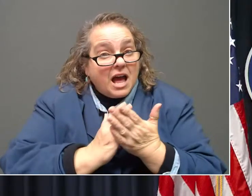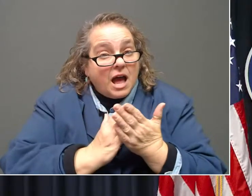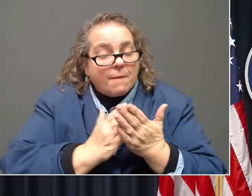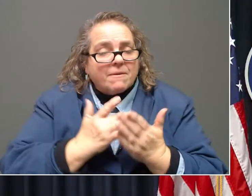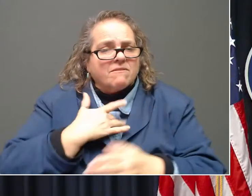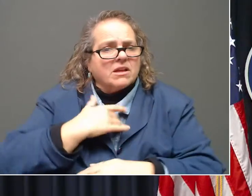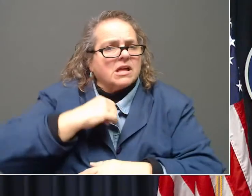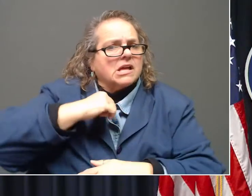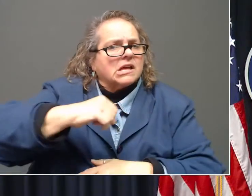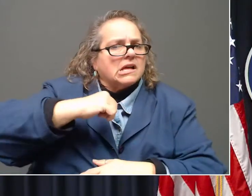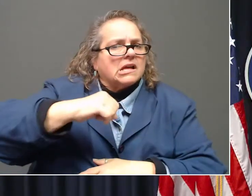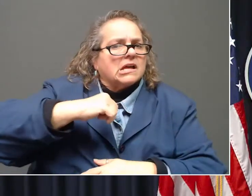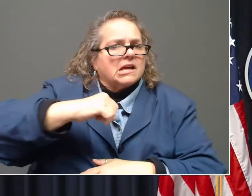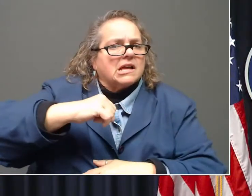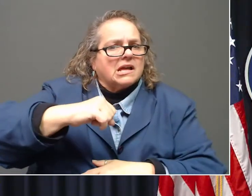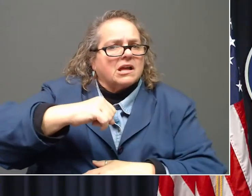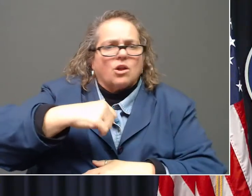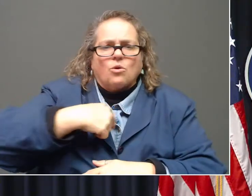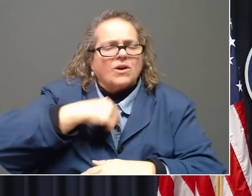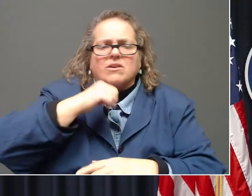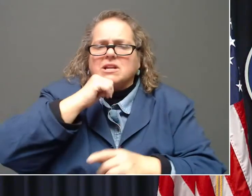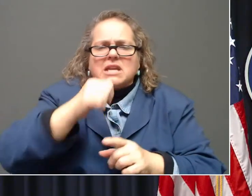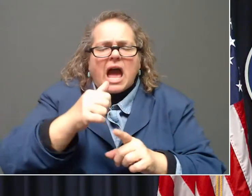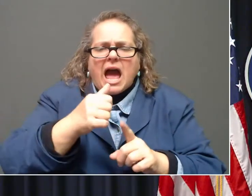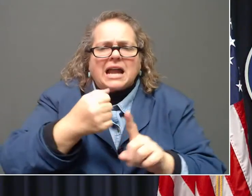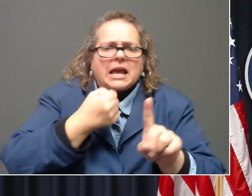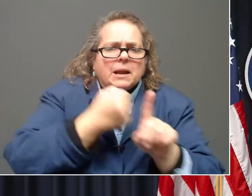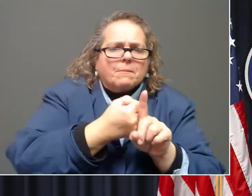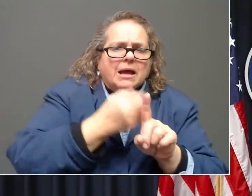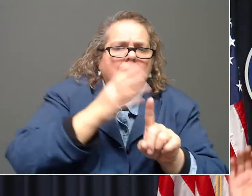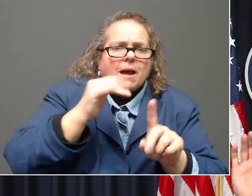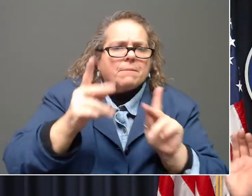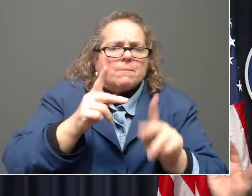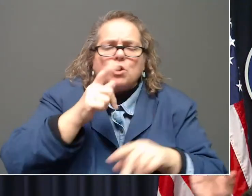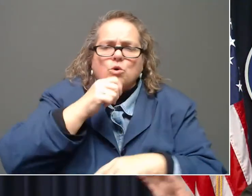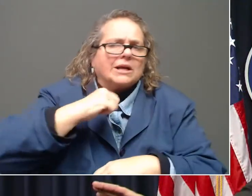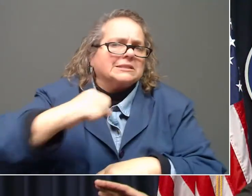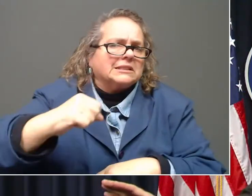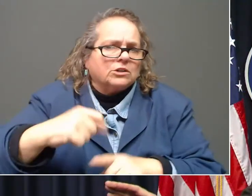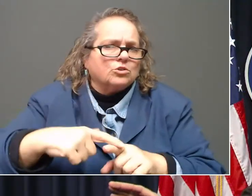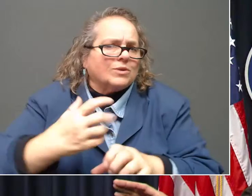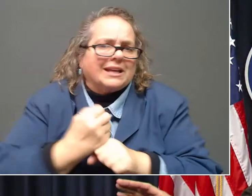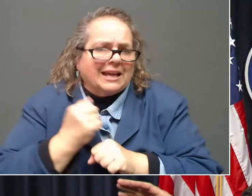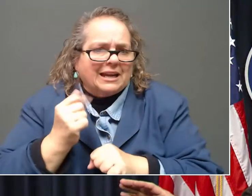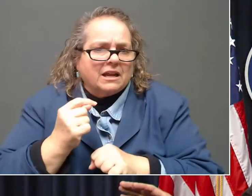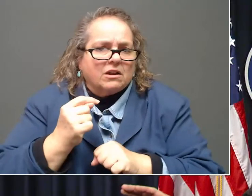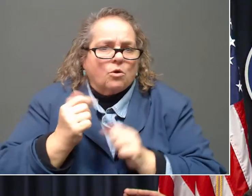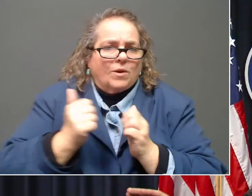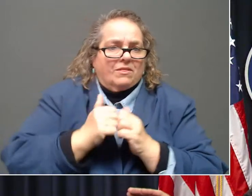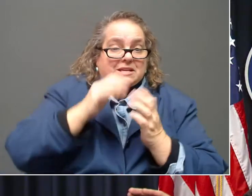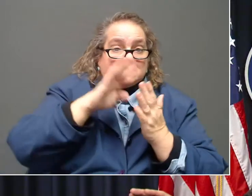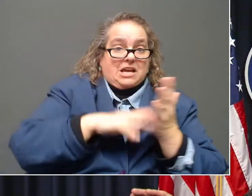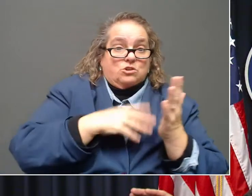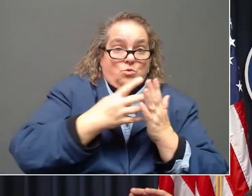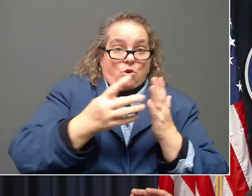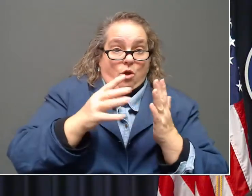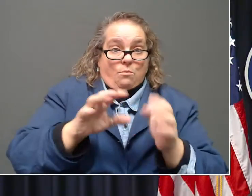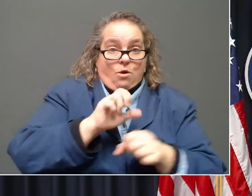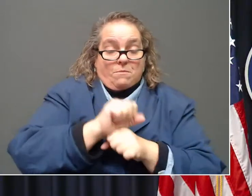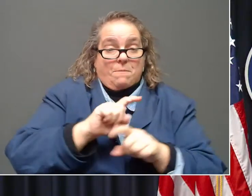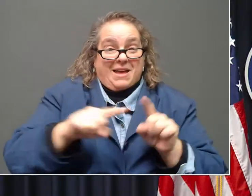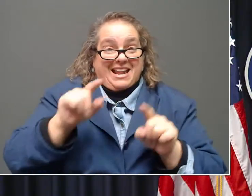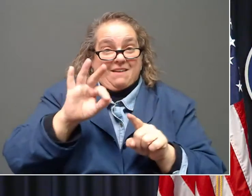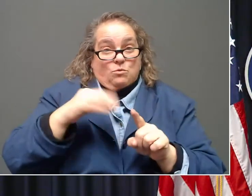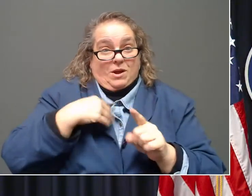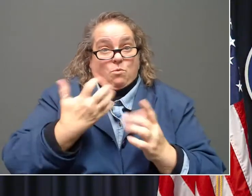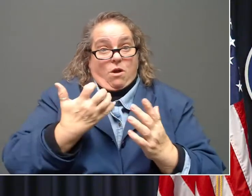under that can't be vaccinated, that's about 1 million people. So the numbers are better there. But again, everything we're